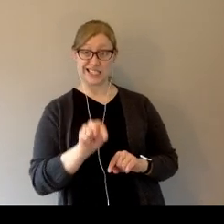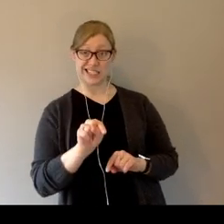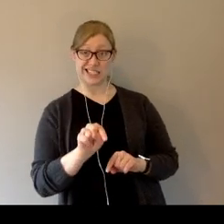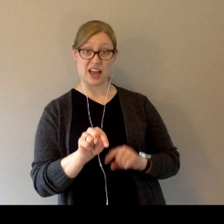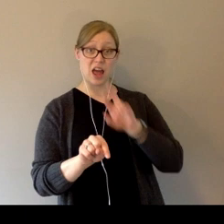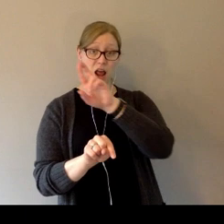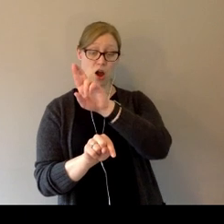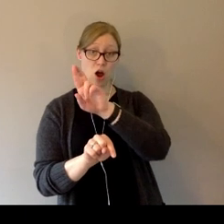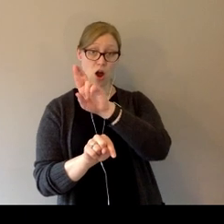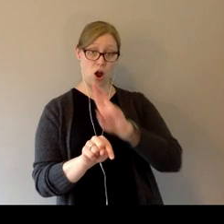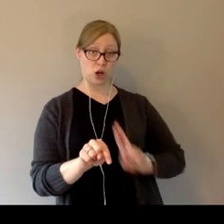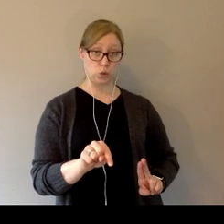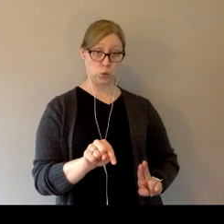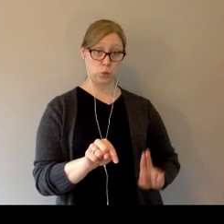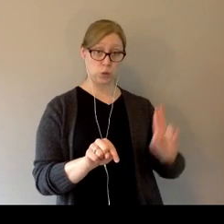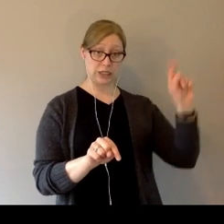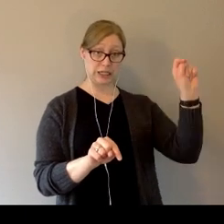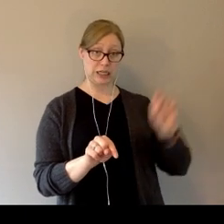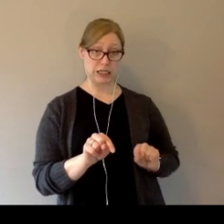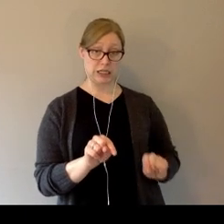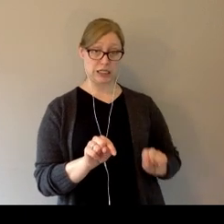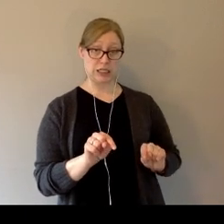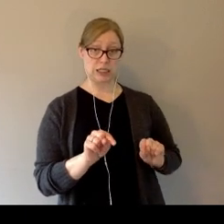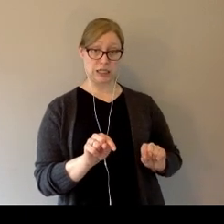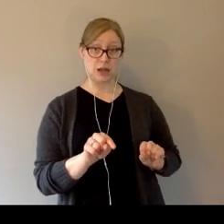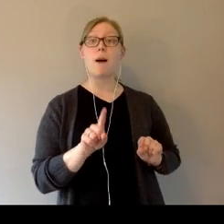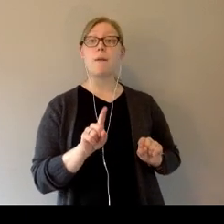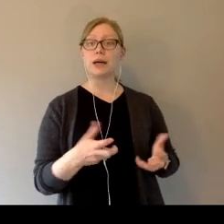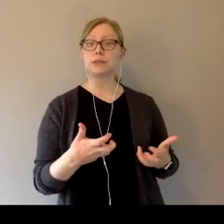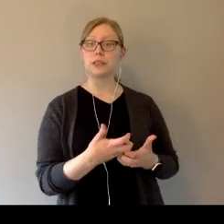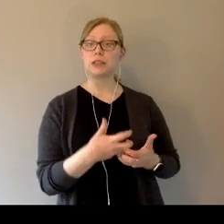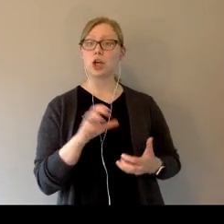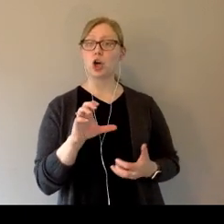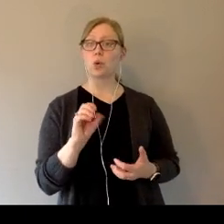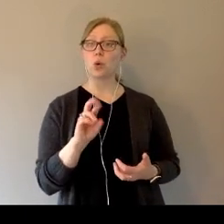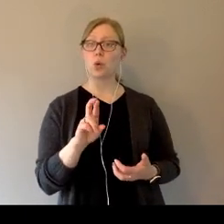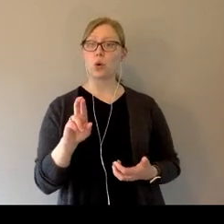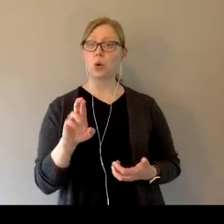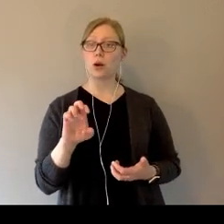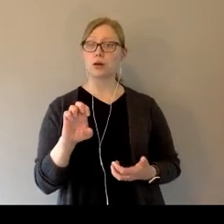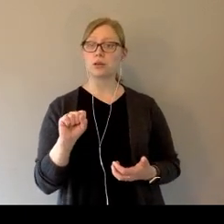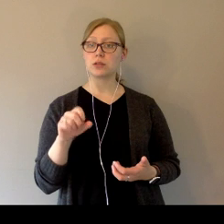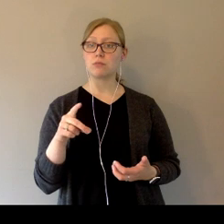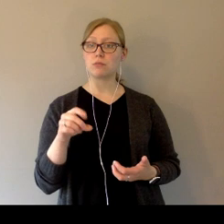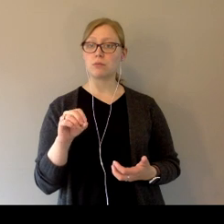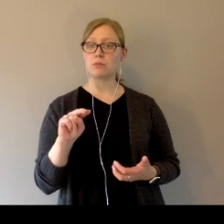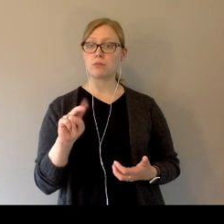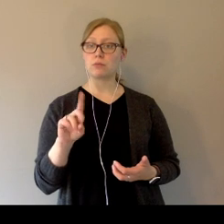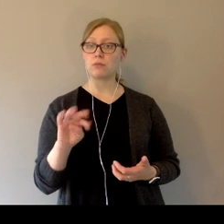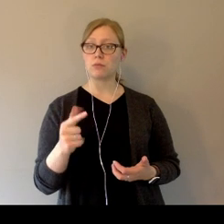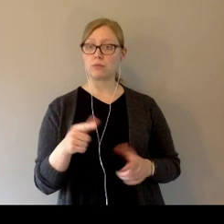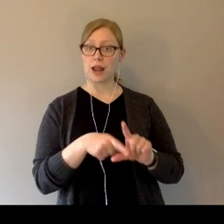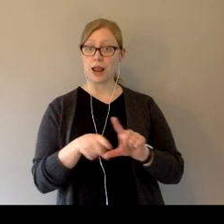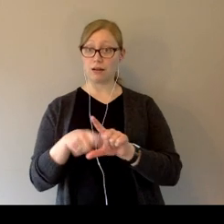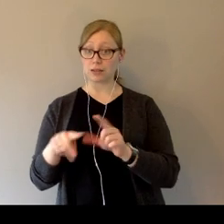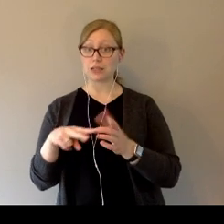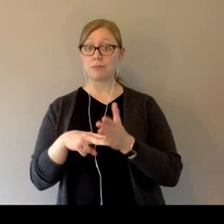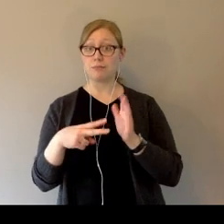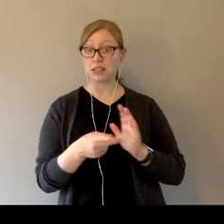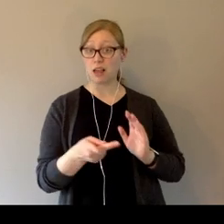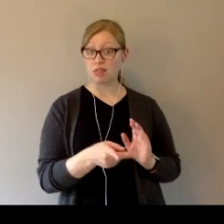also corresponding angles, and because the lines are parallel, they are congruent. And so now we have